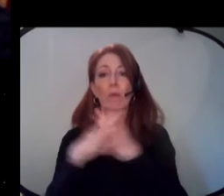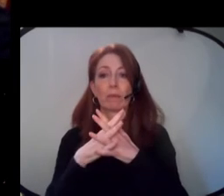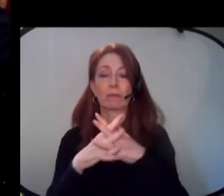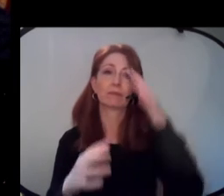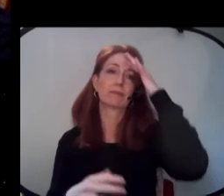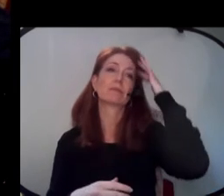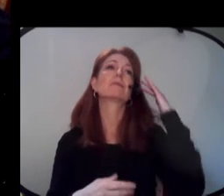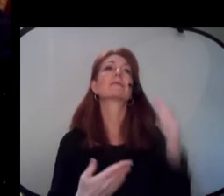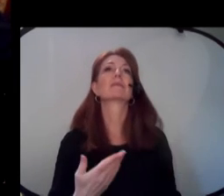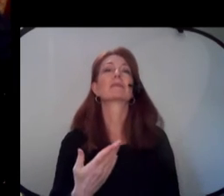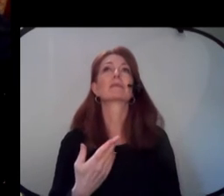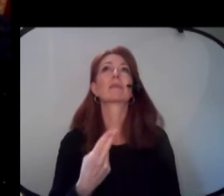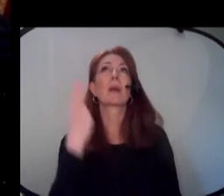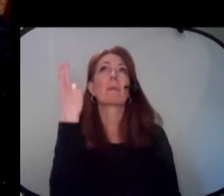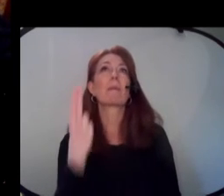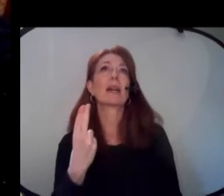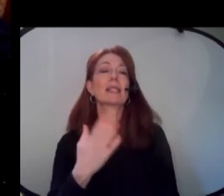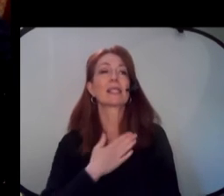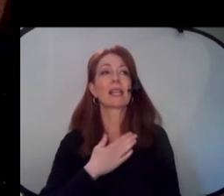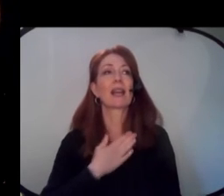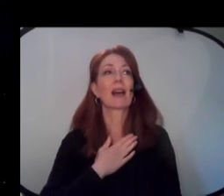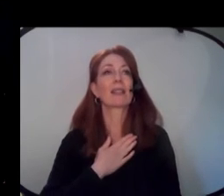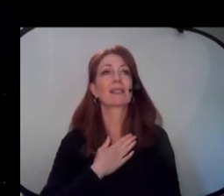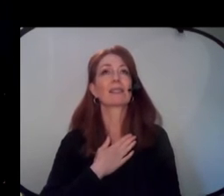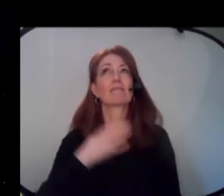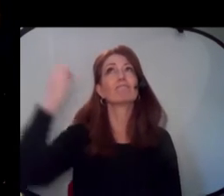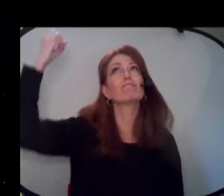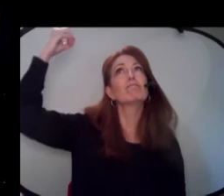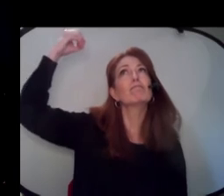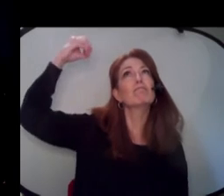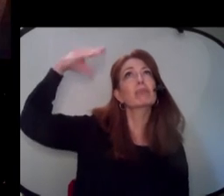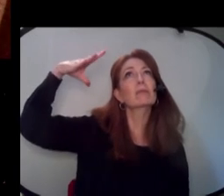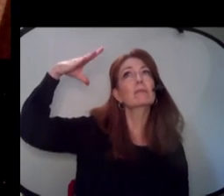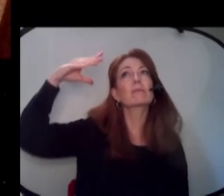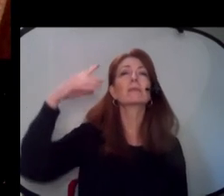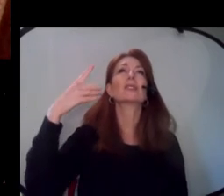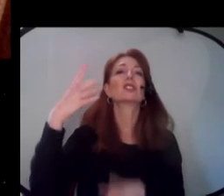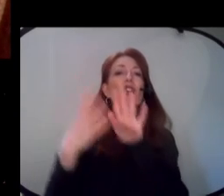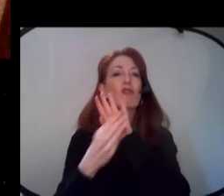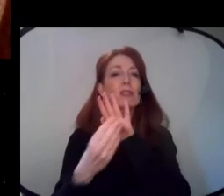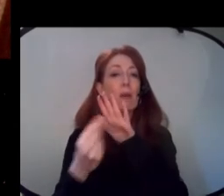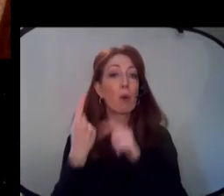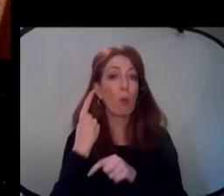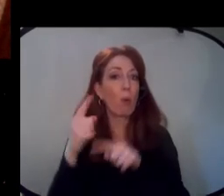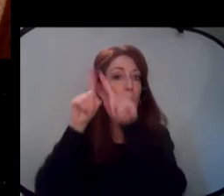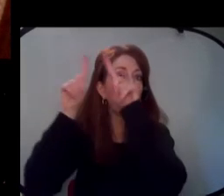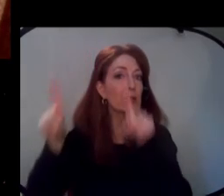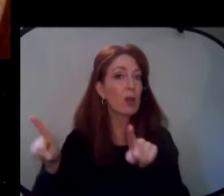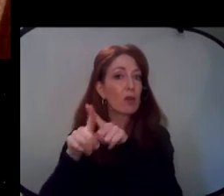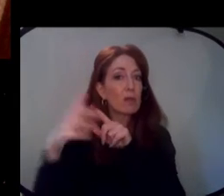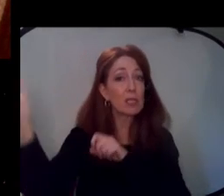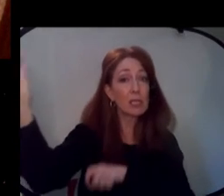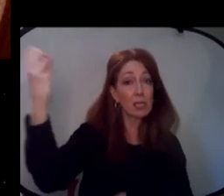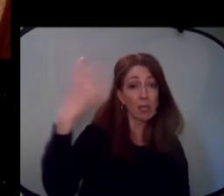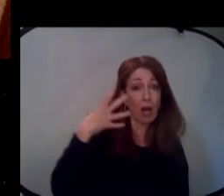paintings as if they were lit only from the single window in the chapel. And when you do that in a painting, it